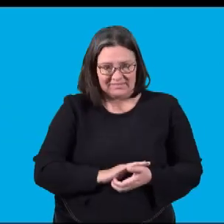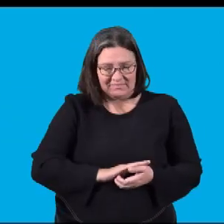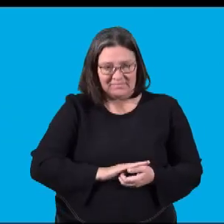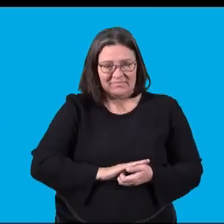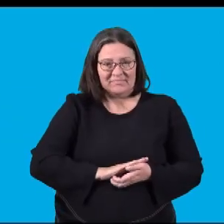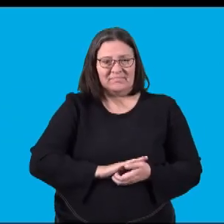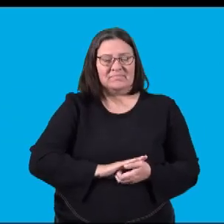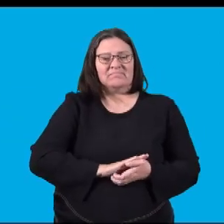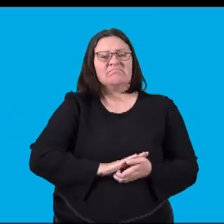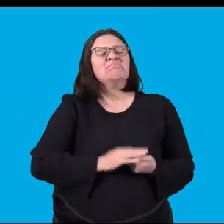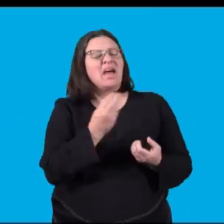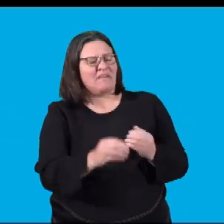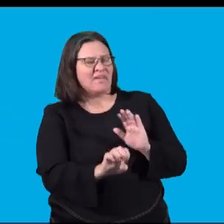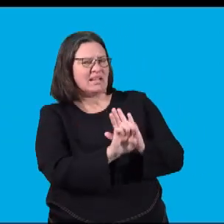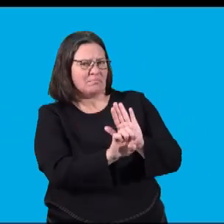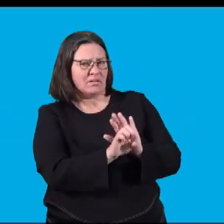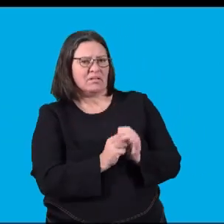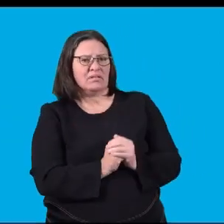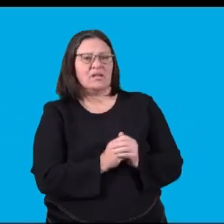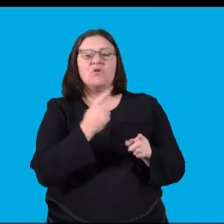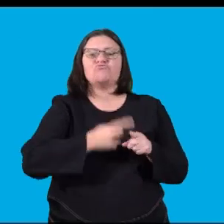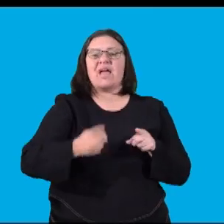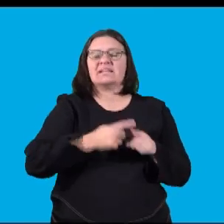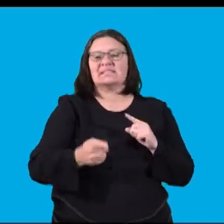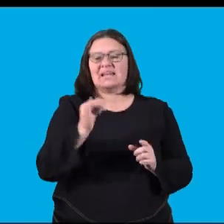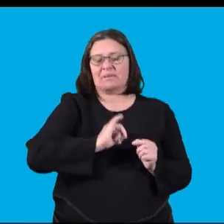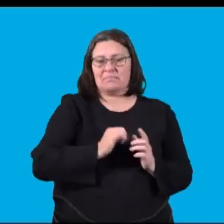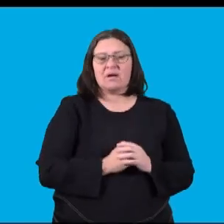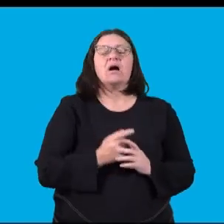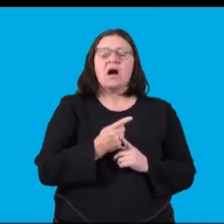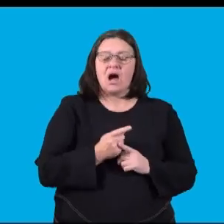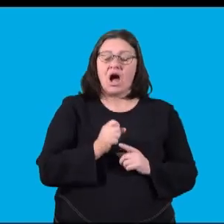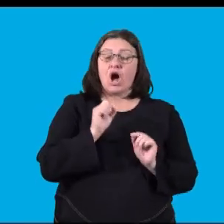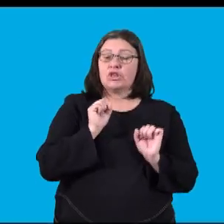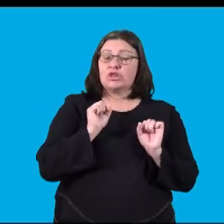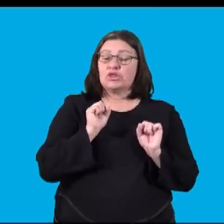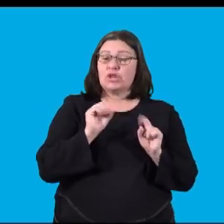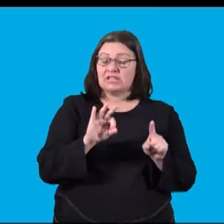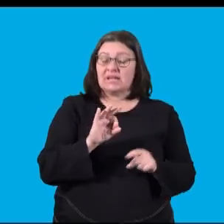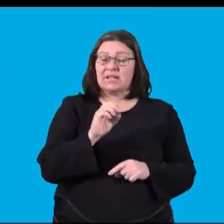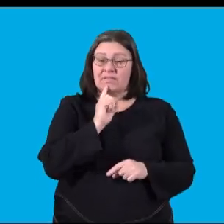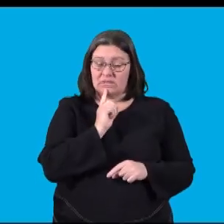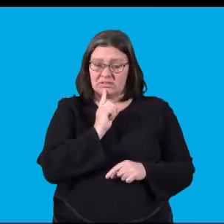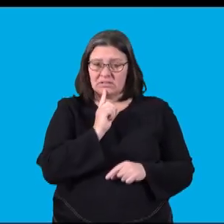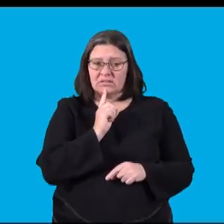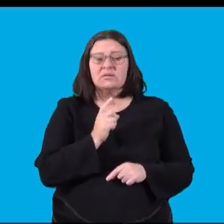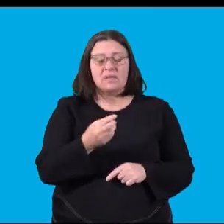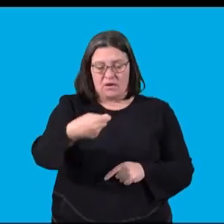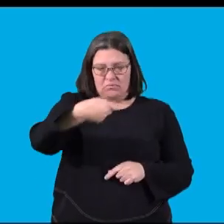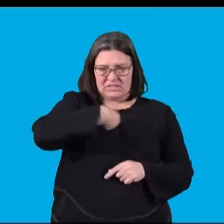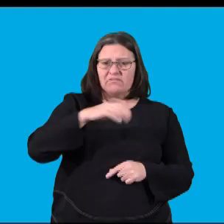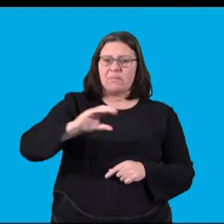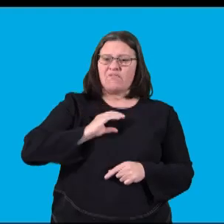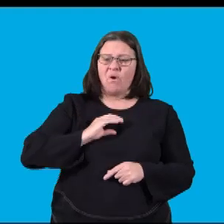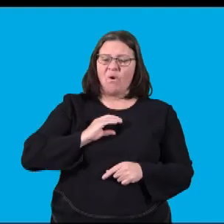have an example. We have rent income, 13,000. Then we are told, income received in advance,